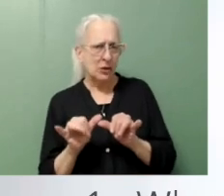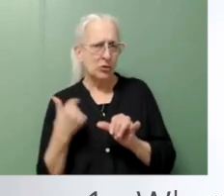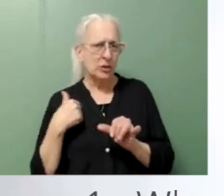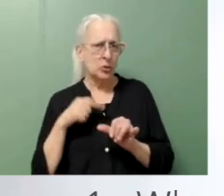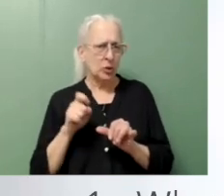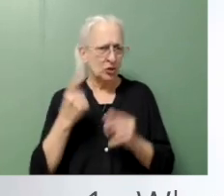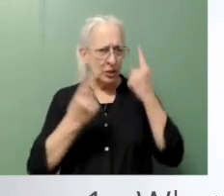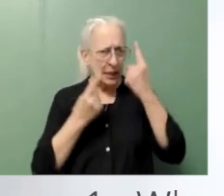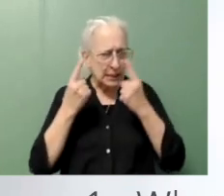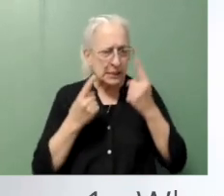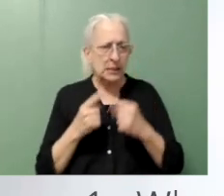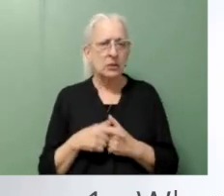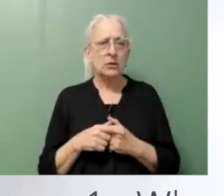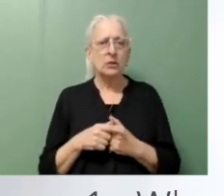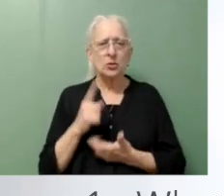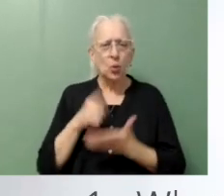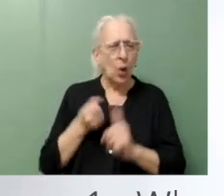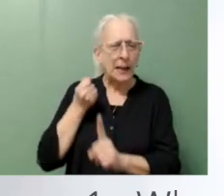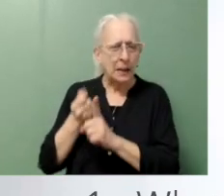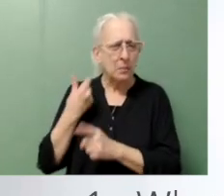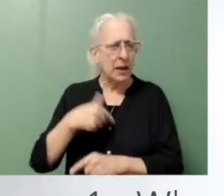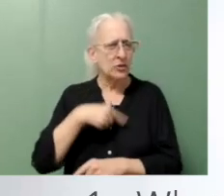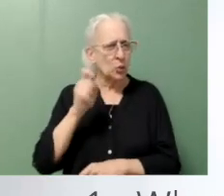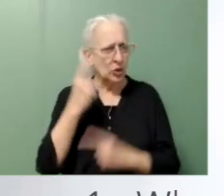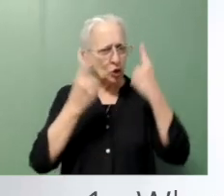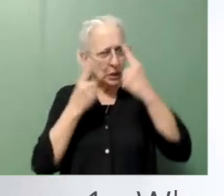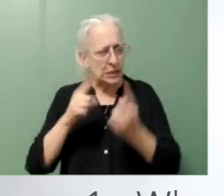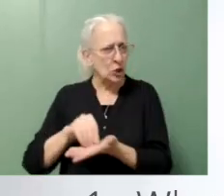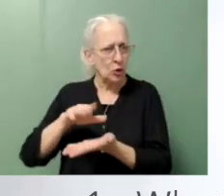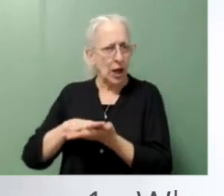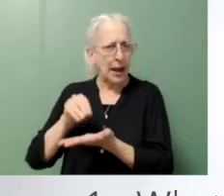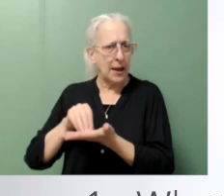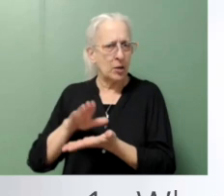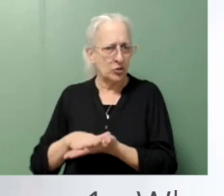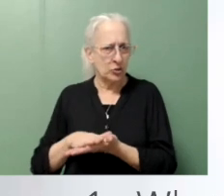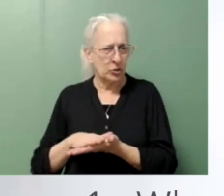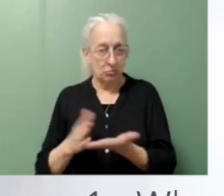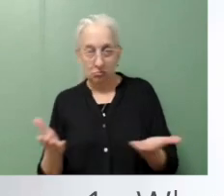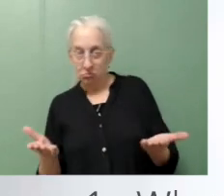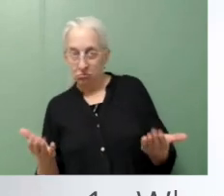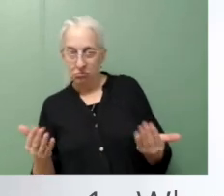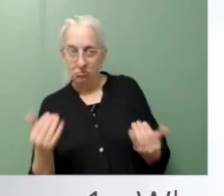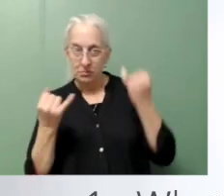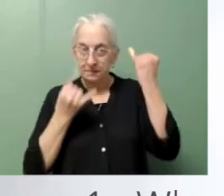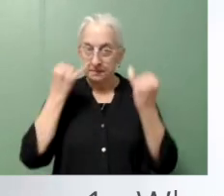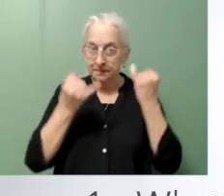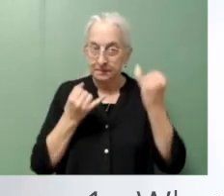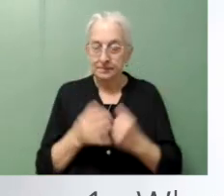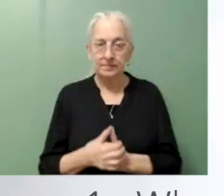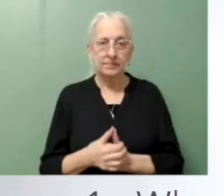any sort of impacts that should be captured, for future outreach and engagement when we come out to the